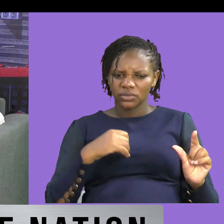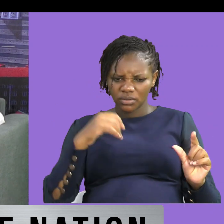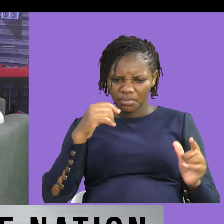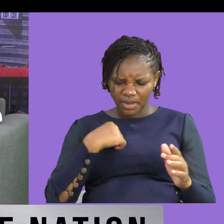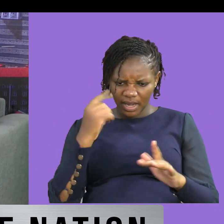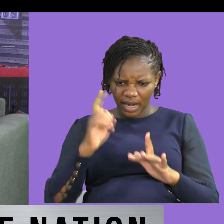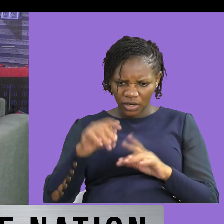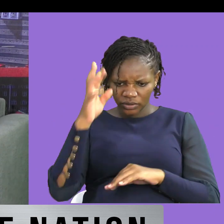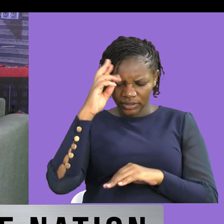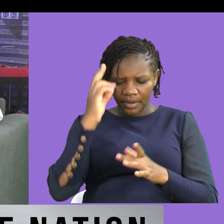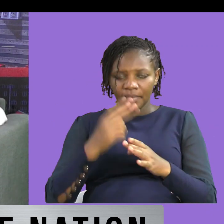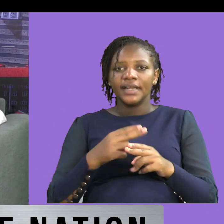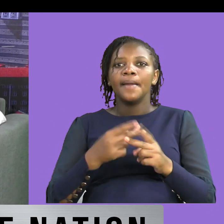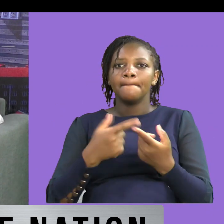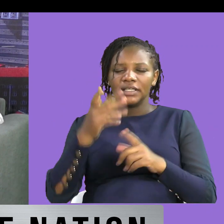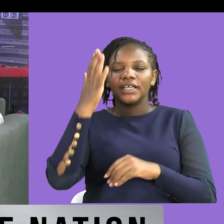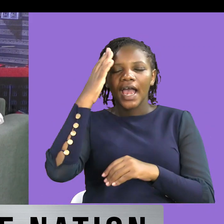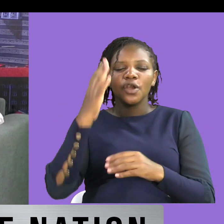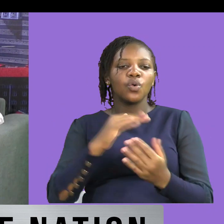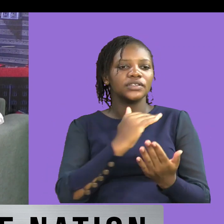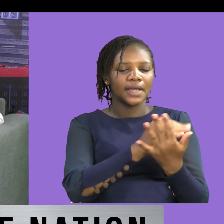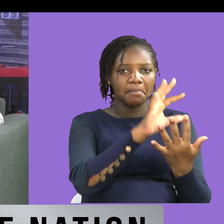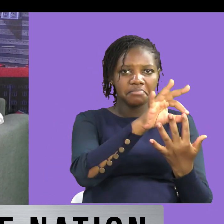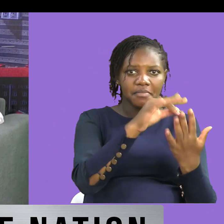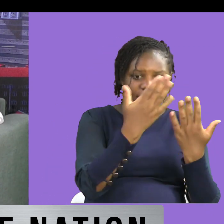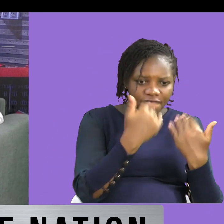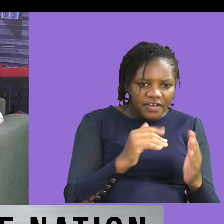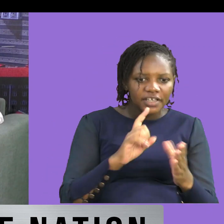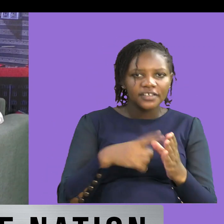remember this name, but a number of them. Yes. Even.